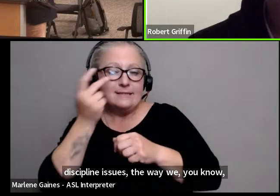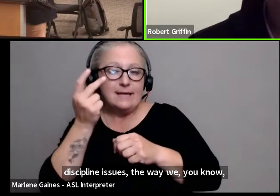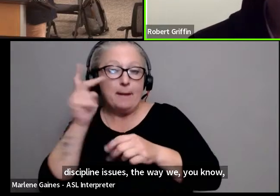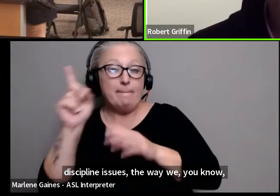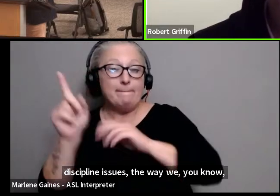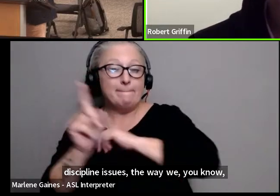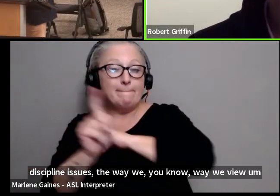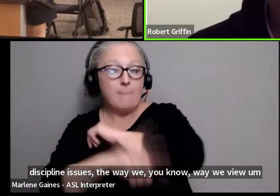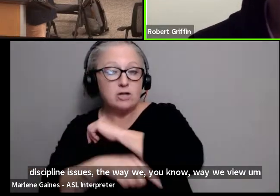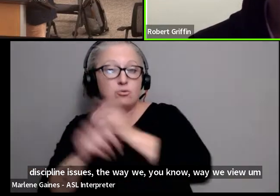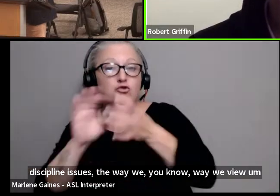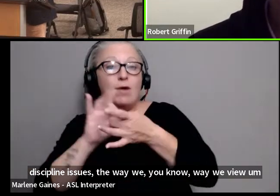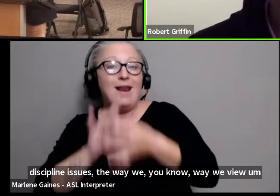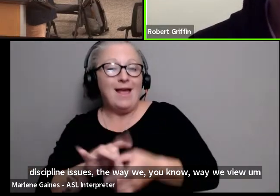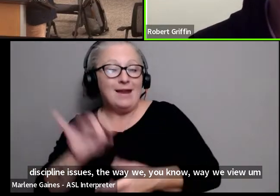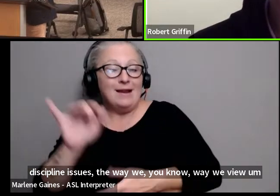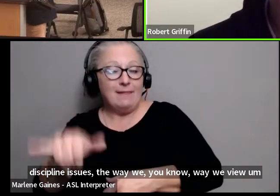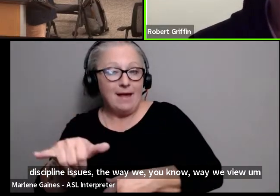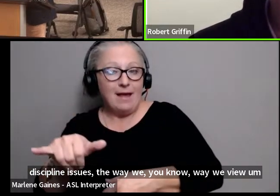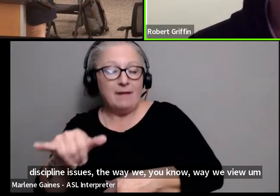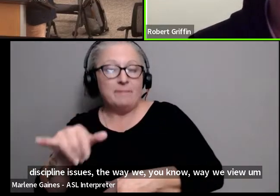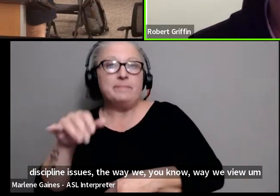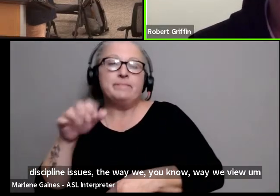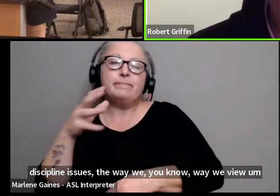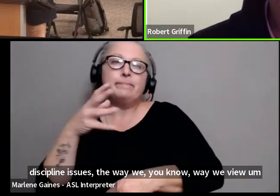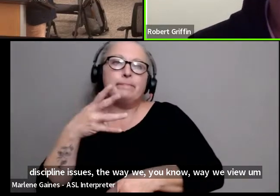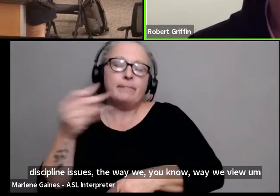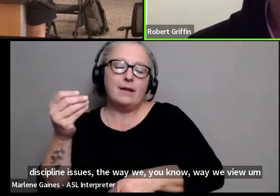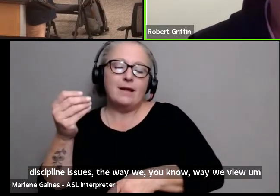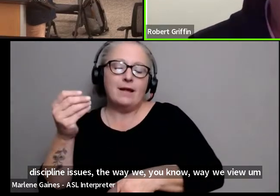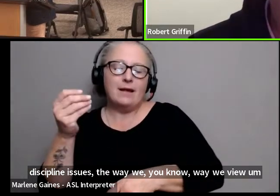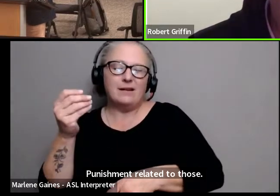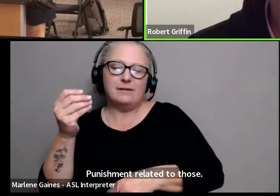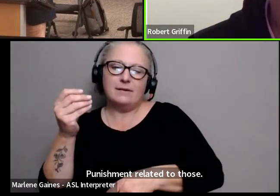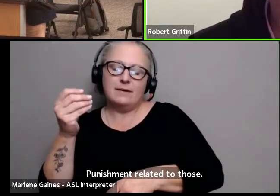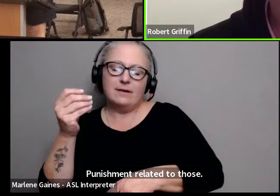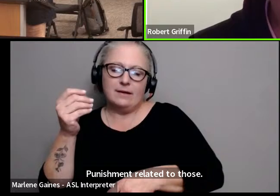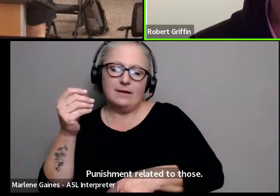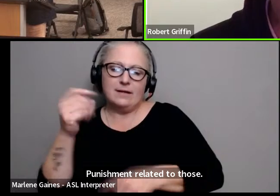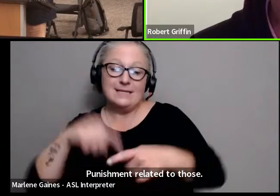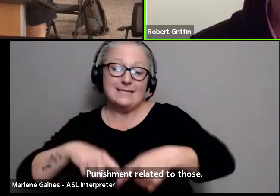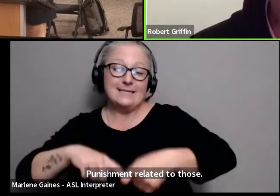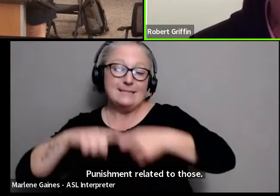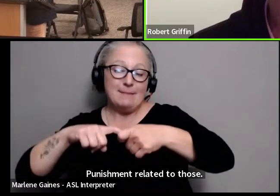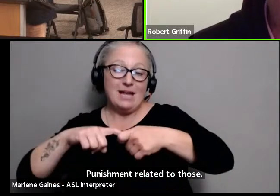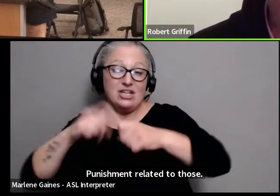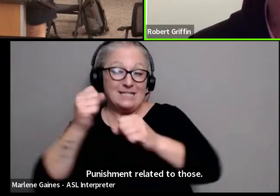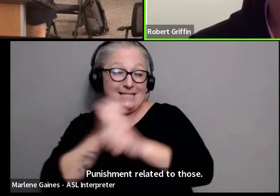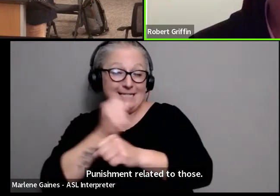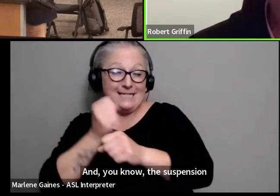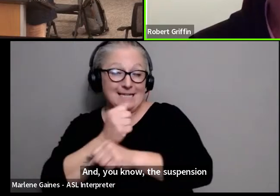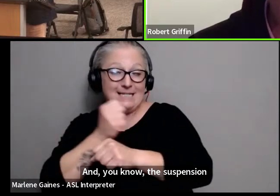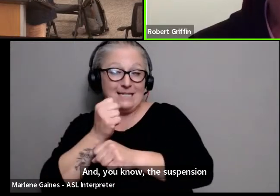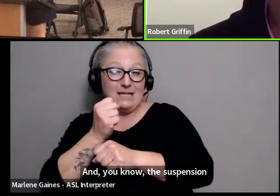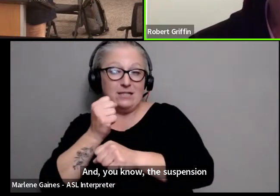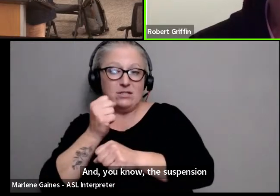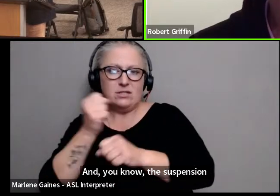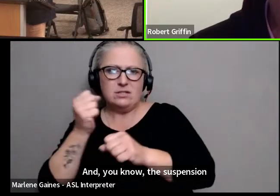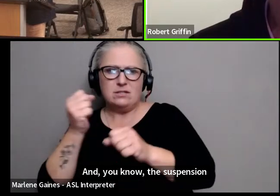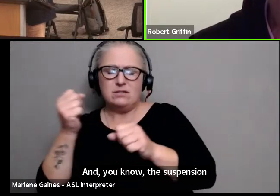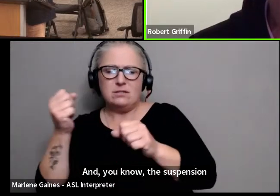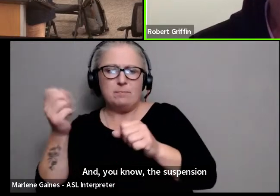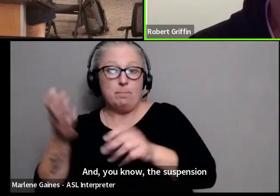punishment related to those. And the suspension statistics were off the